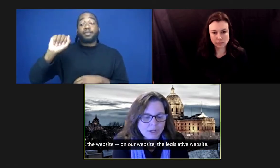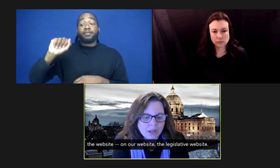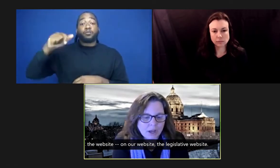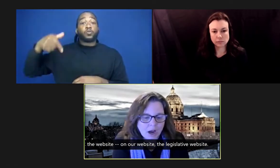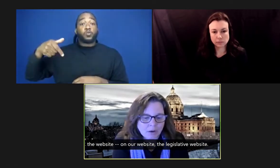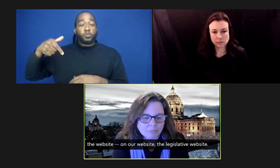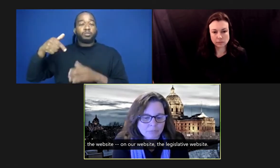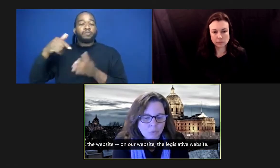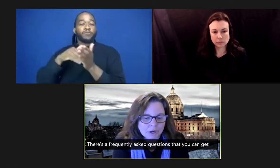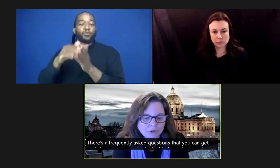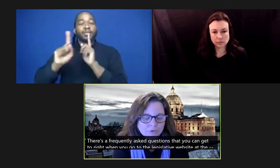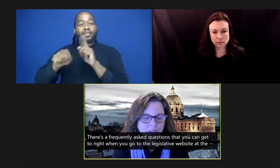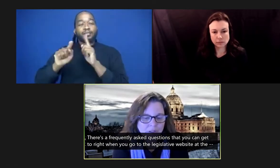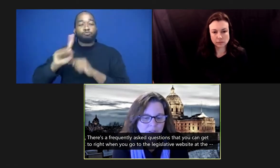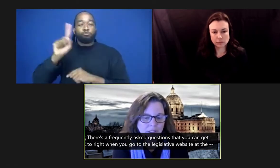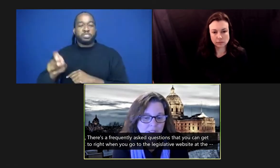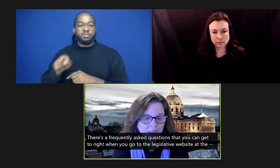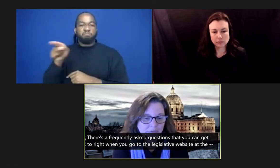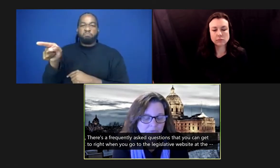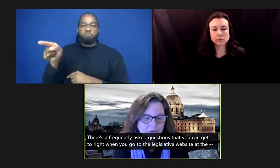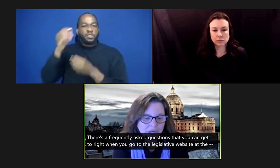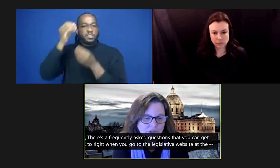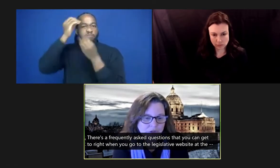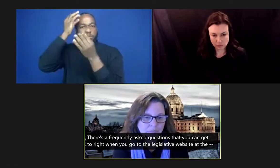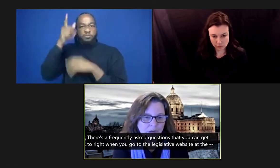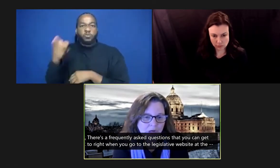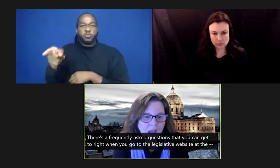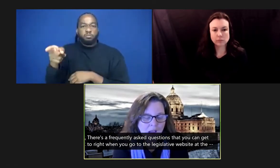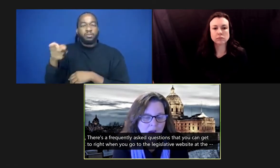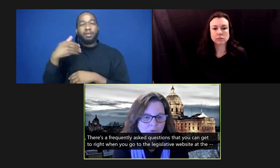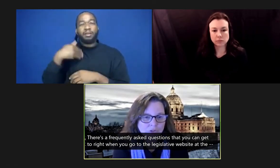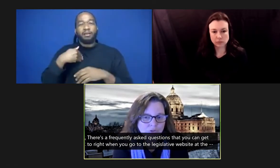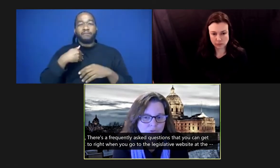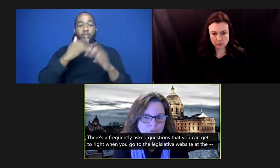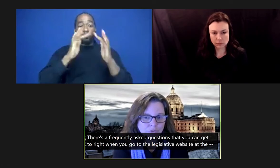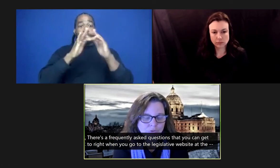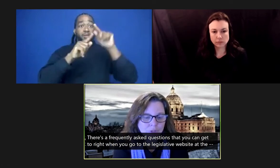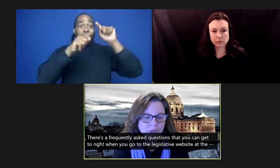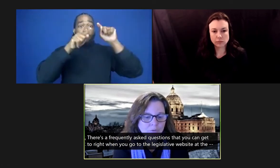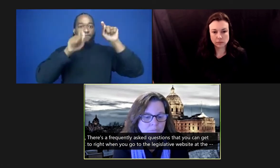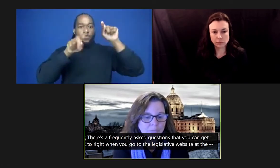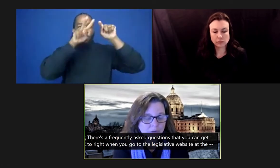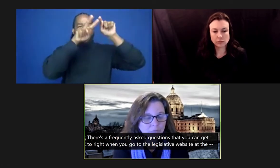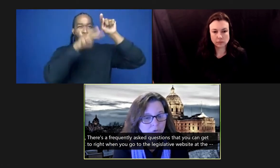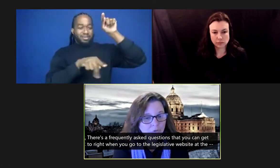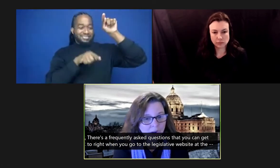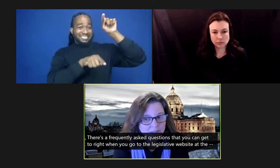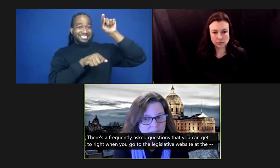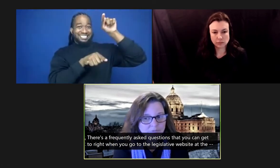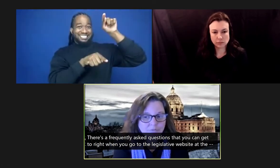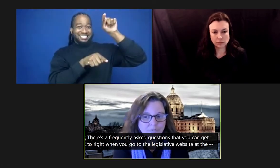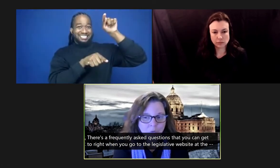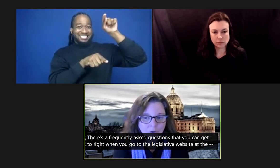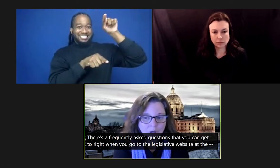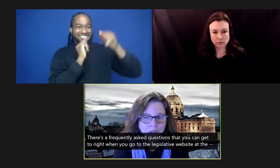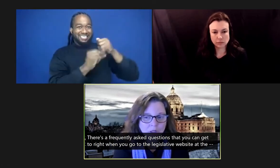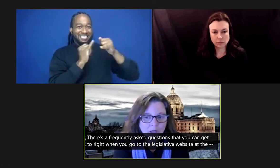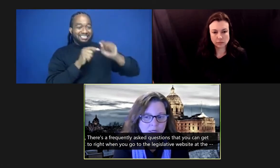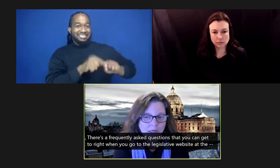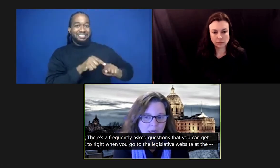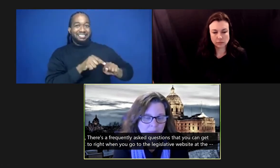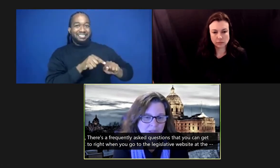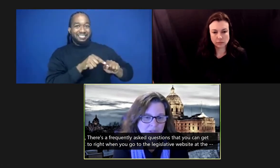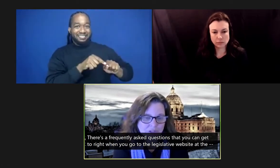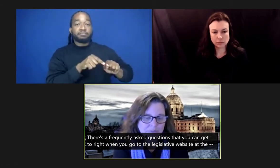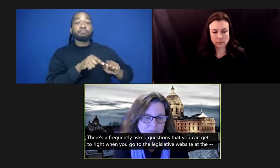corner, where you can get information about how to make requests for